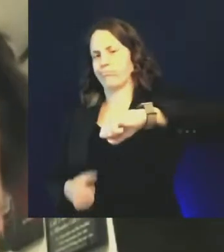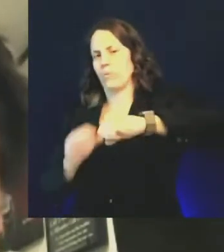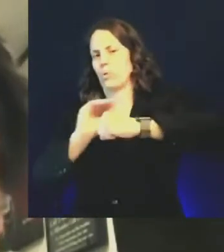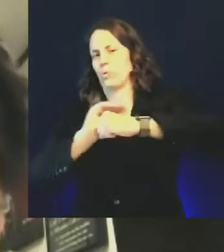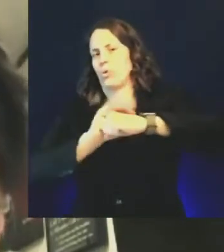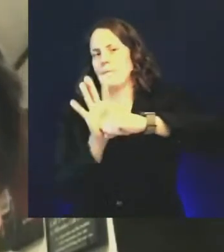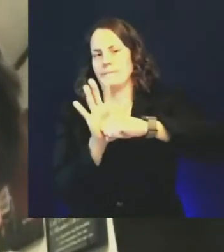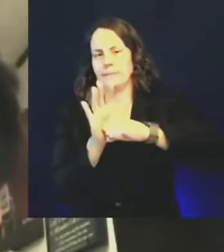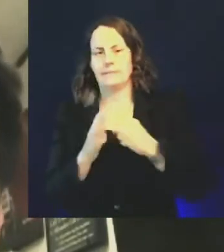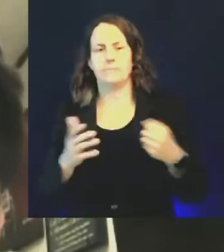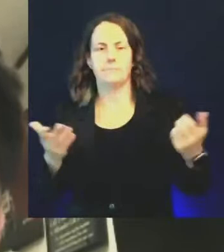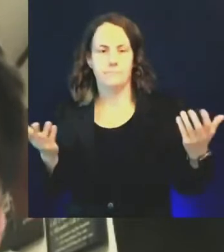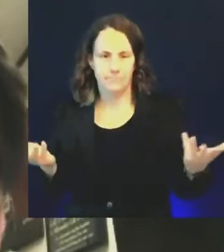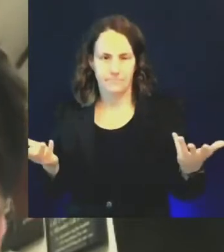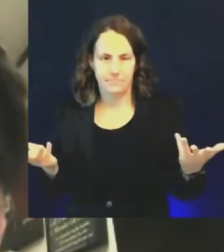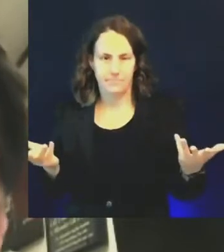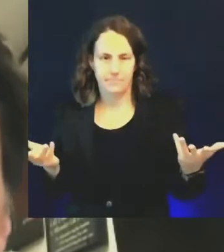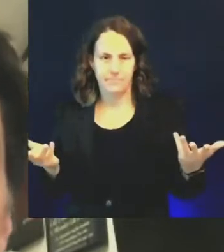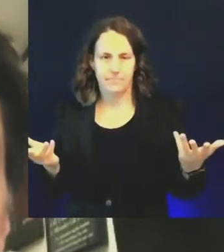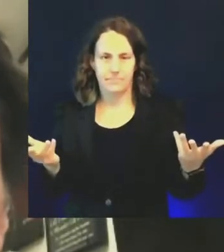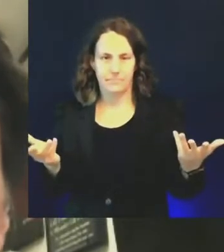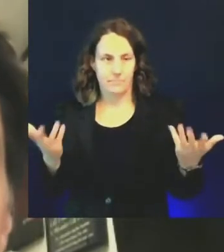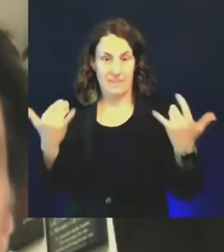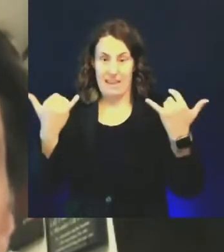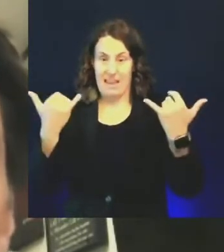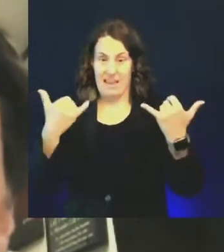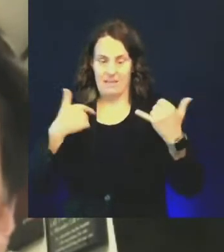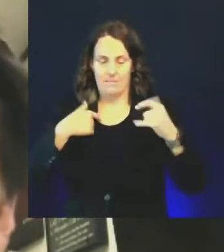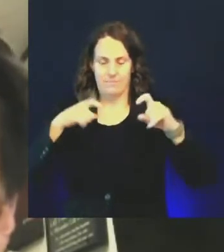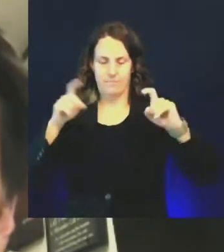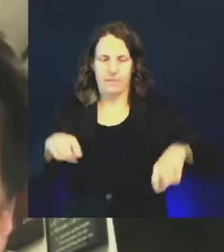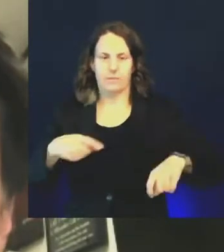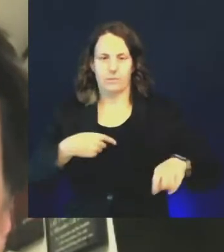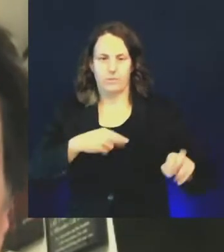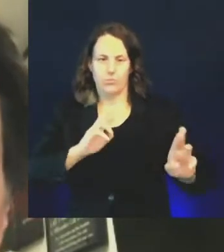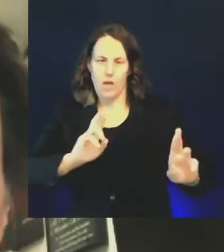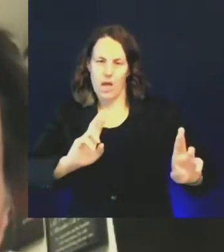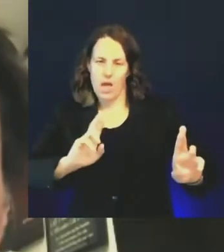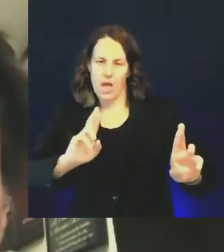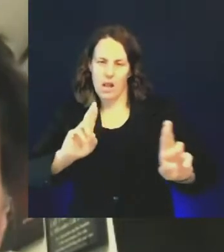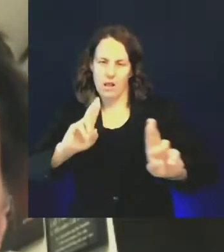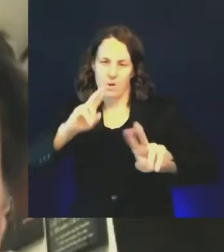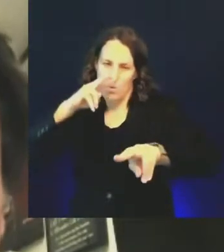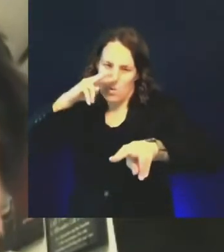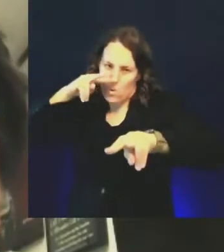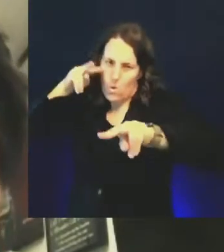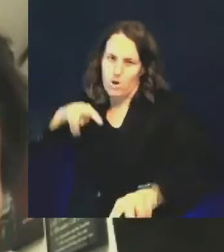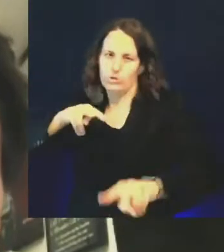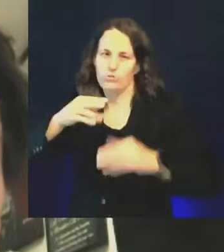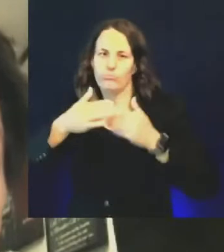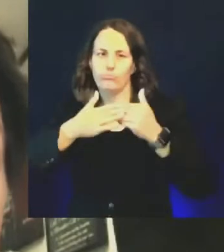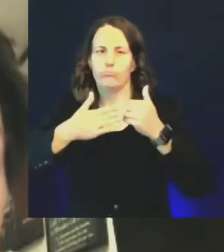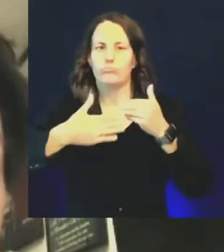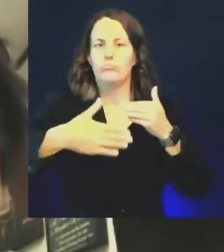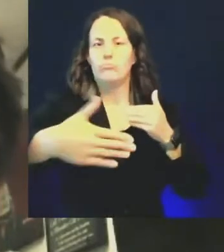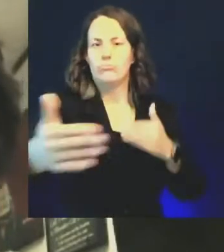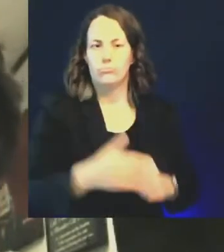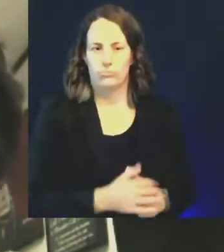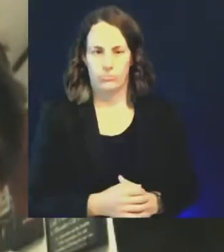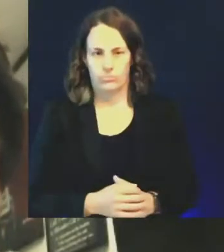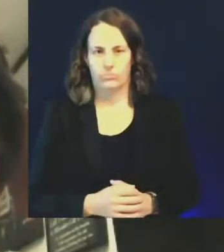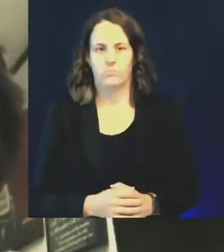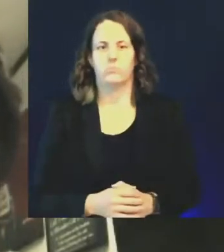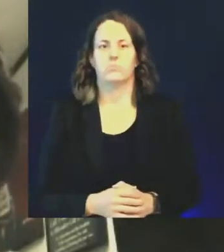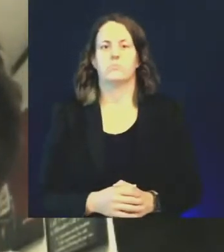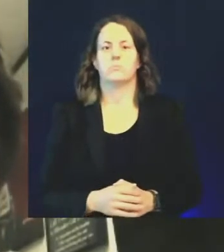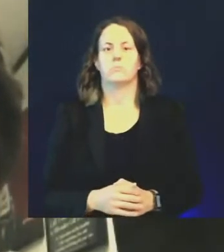prepared for what's coming next. But we need to base our recommendations to patients on really solid clinical evidence